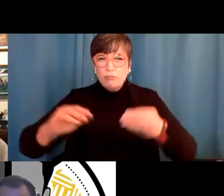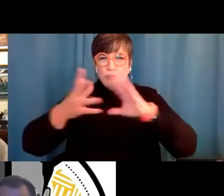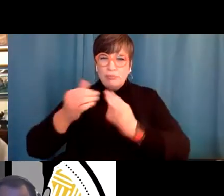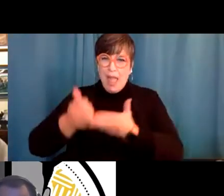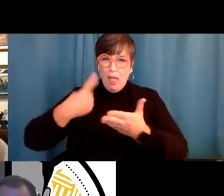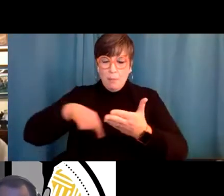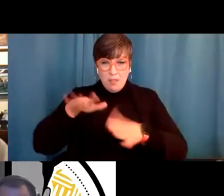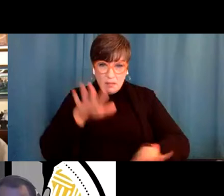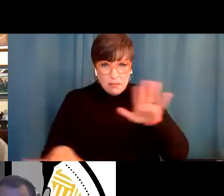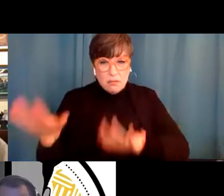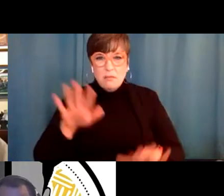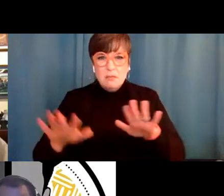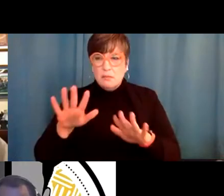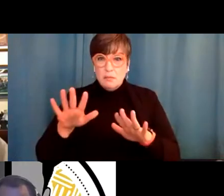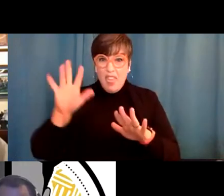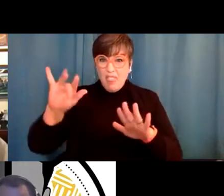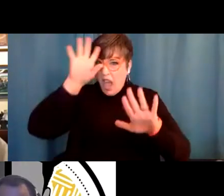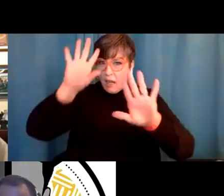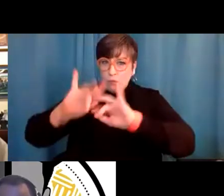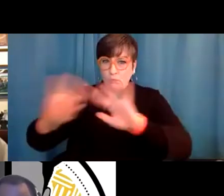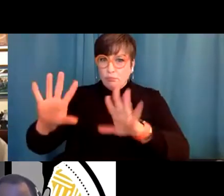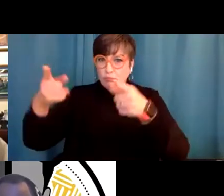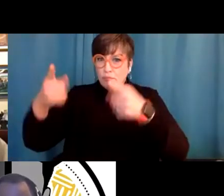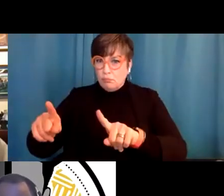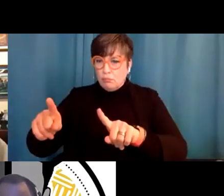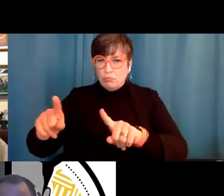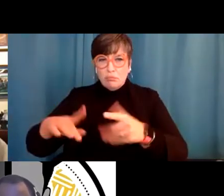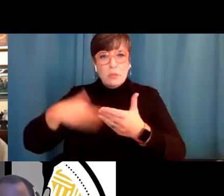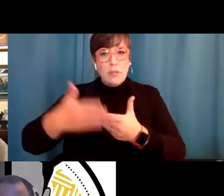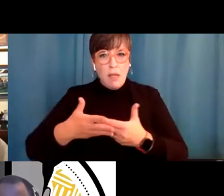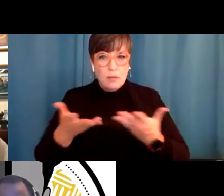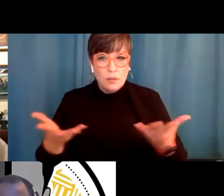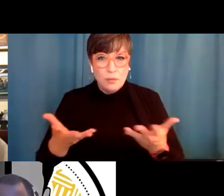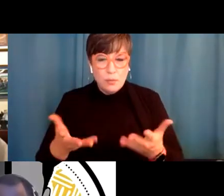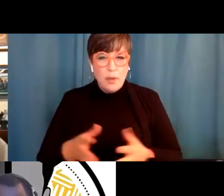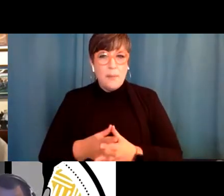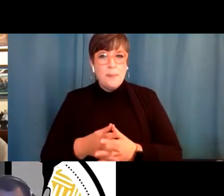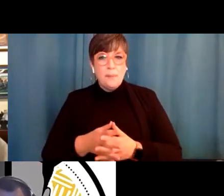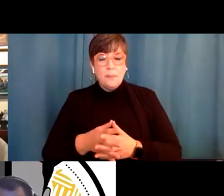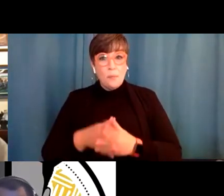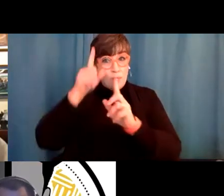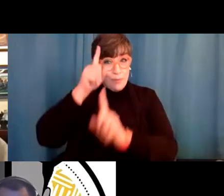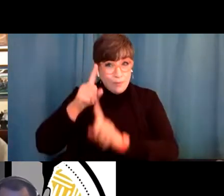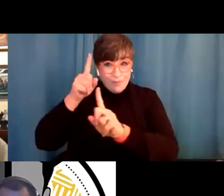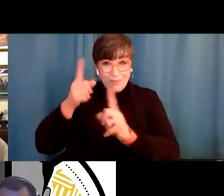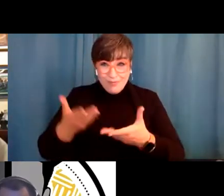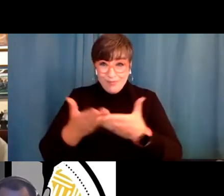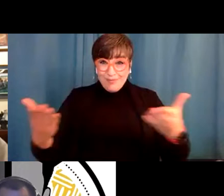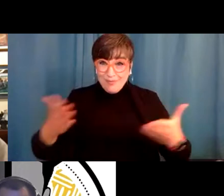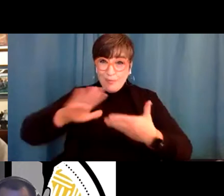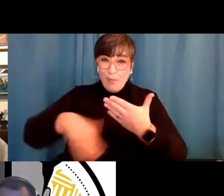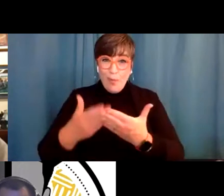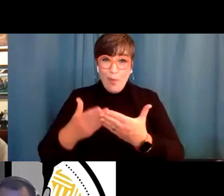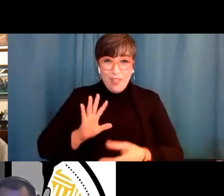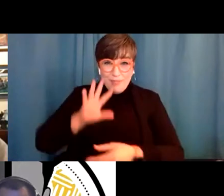event. So I hope that all of us will take the chance to participate and make sure that we all learn something that